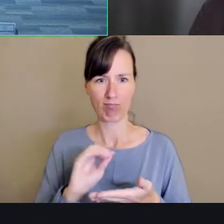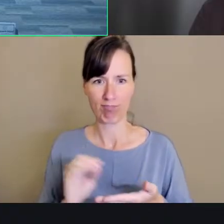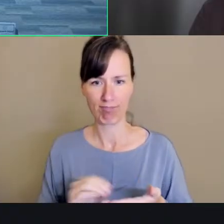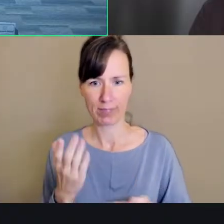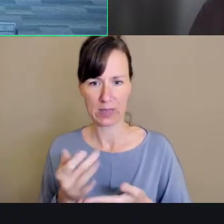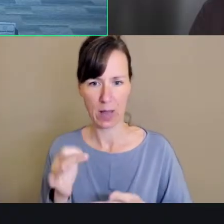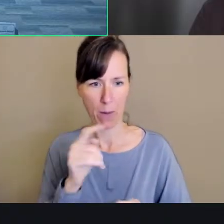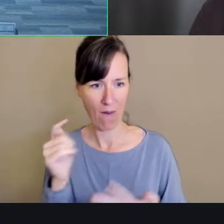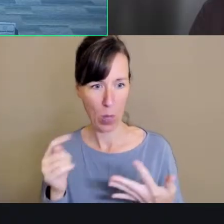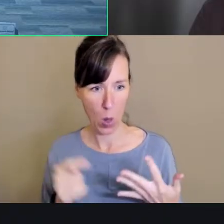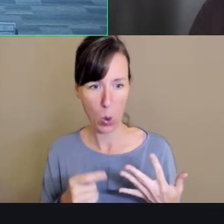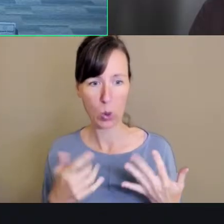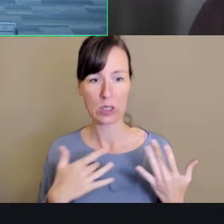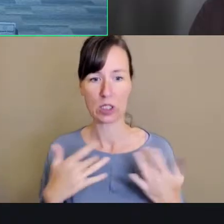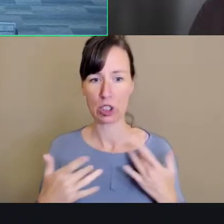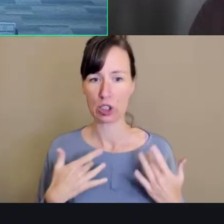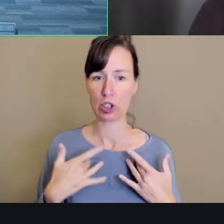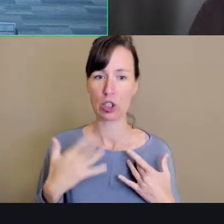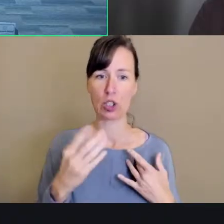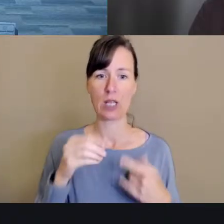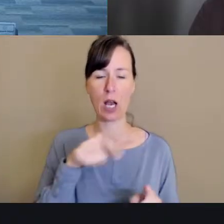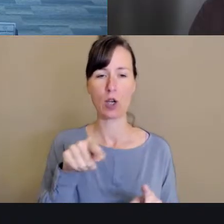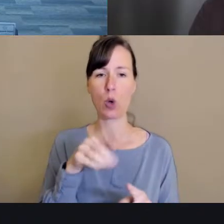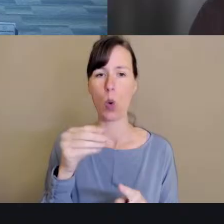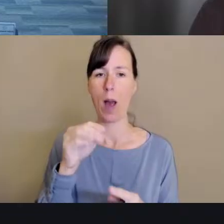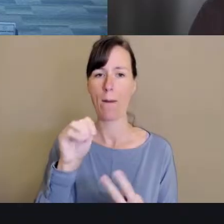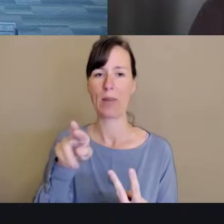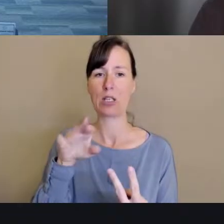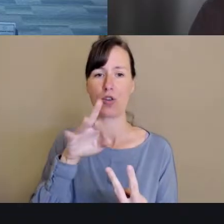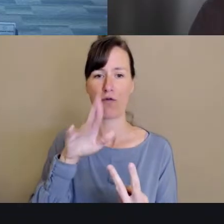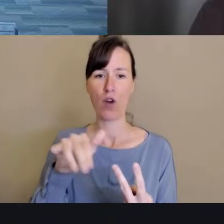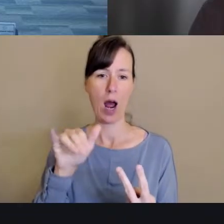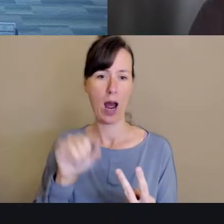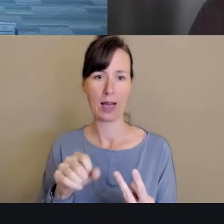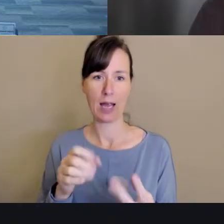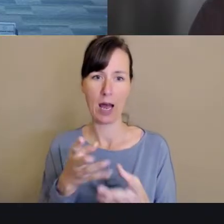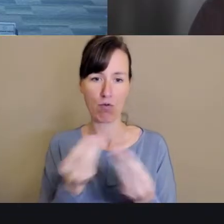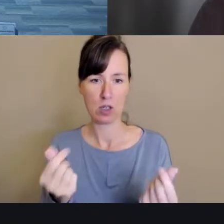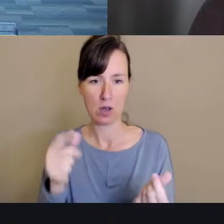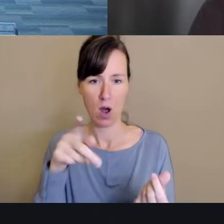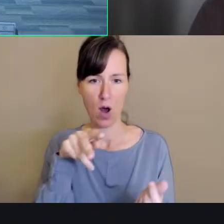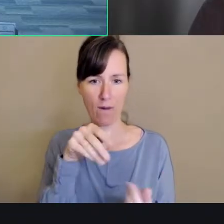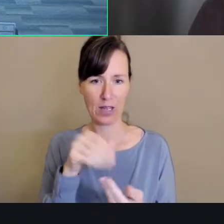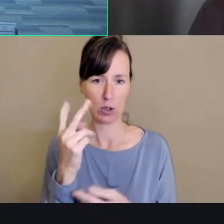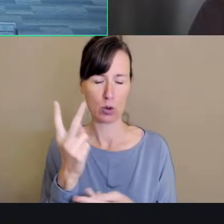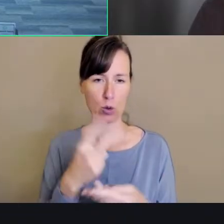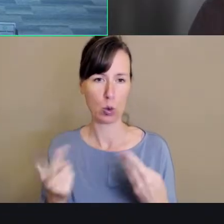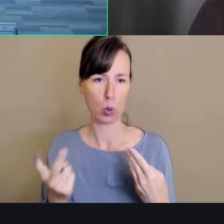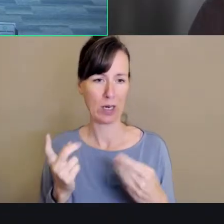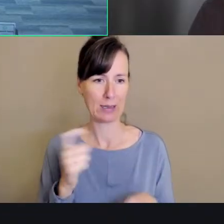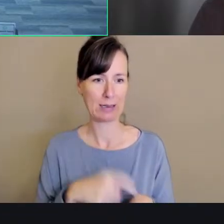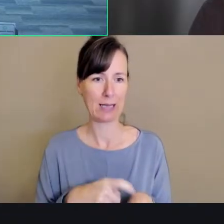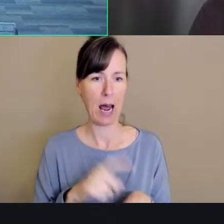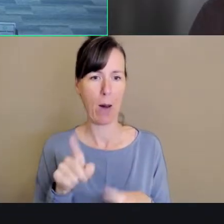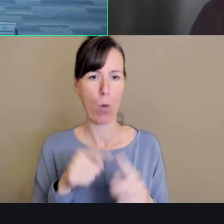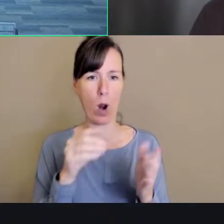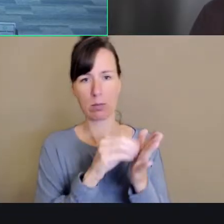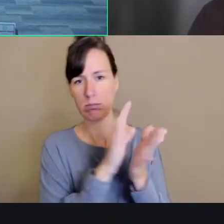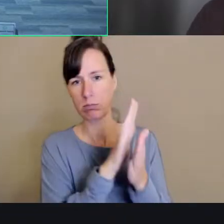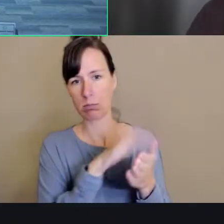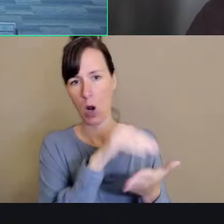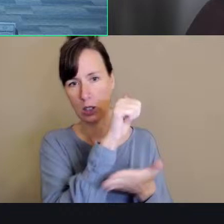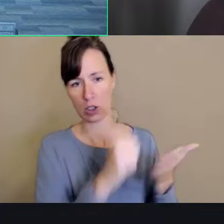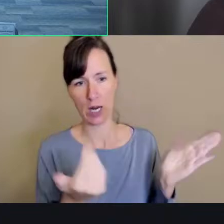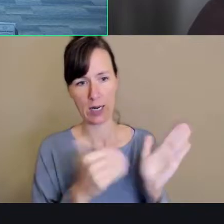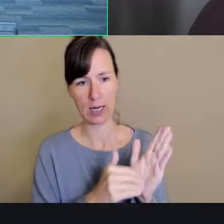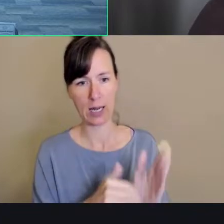this topic will be on the agenda. Yes, sir. Thank you. Okay, council, we have 26 minutes left,